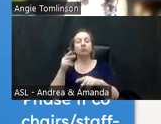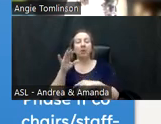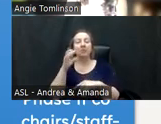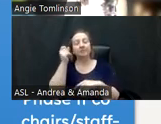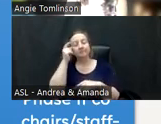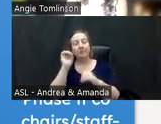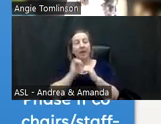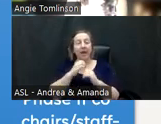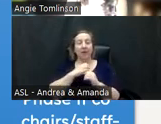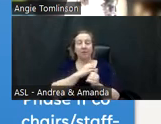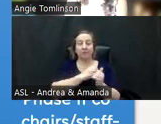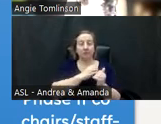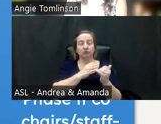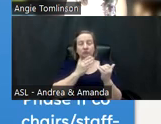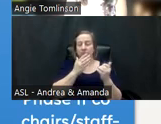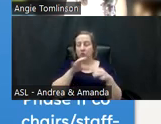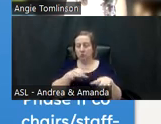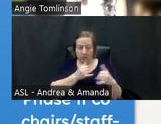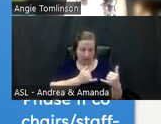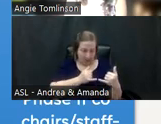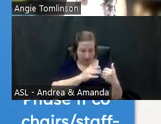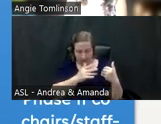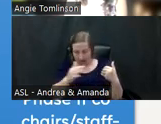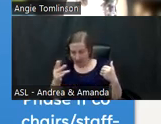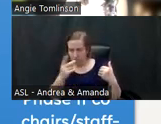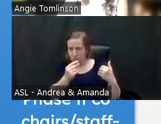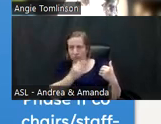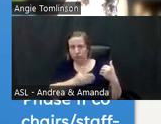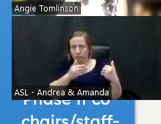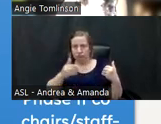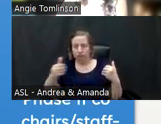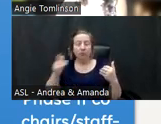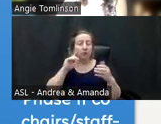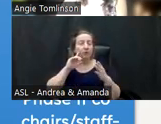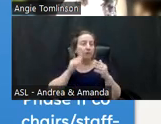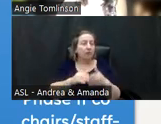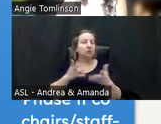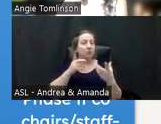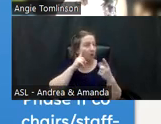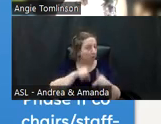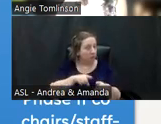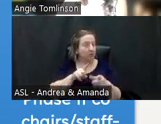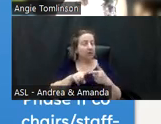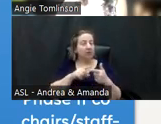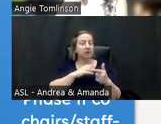commission gets from now through the end of the phase, which focuses on identifying areas of agreement among commission members